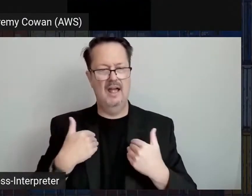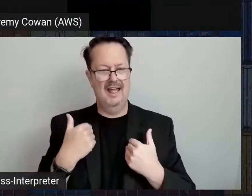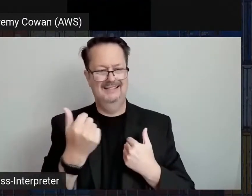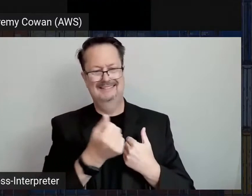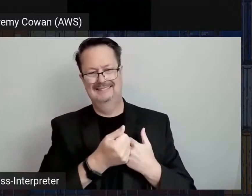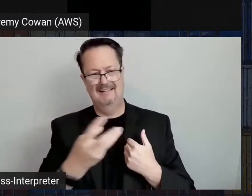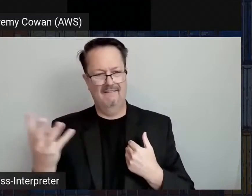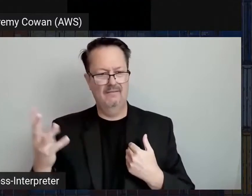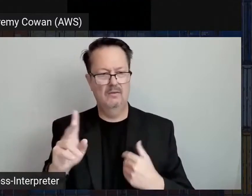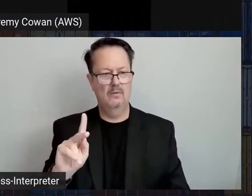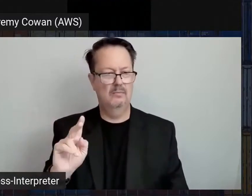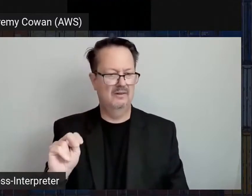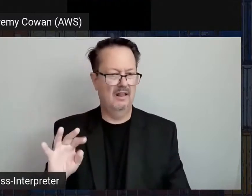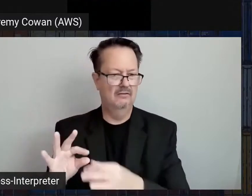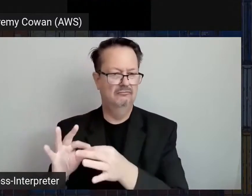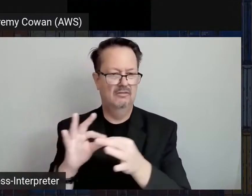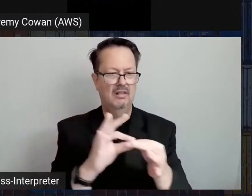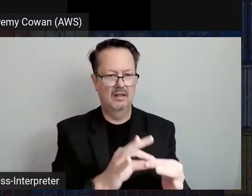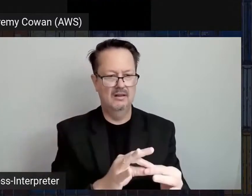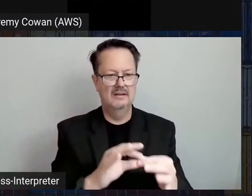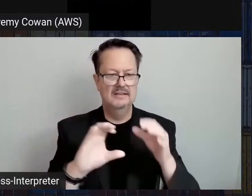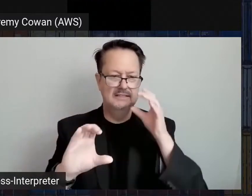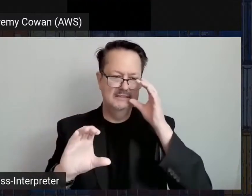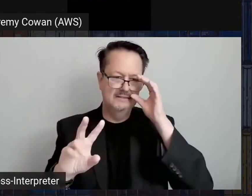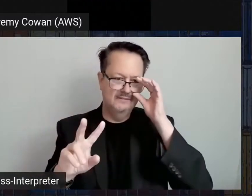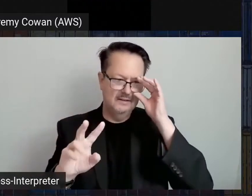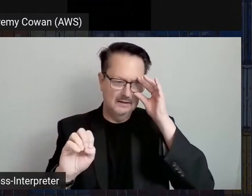several Kubernetes-related CVEs.